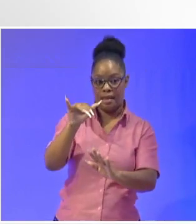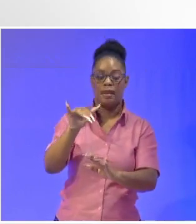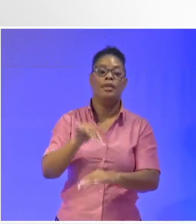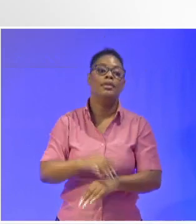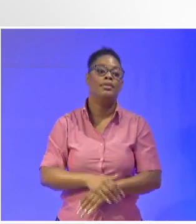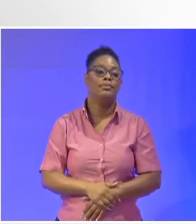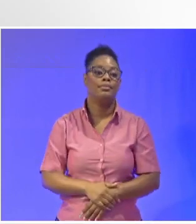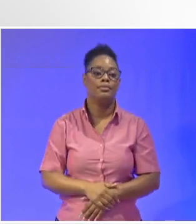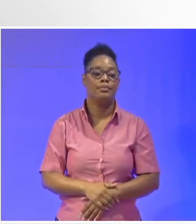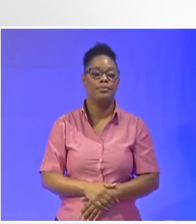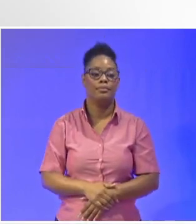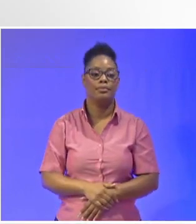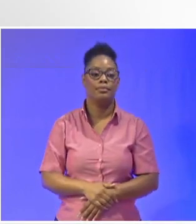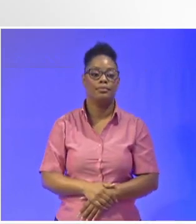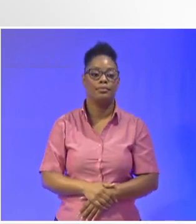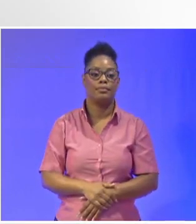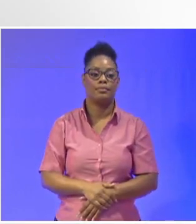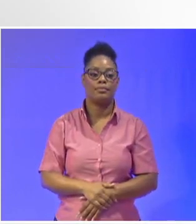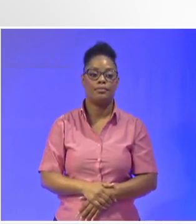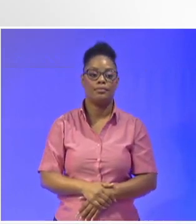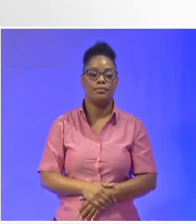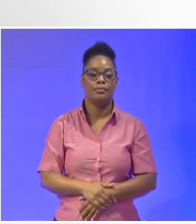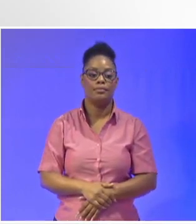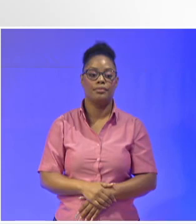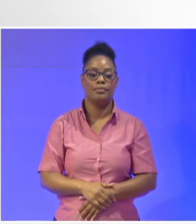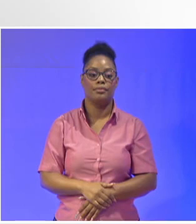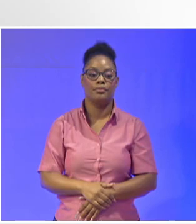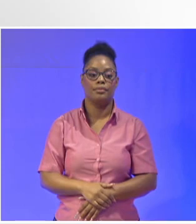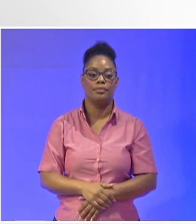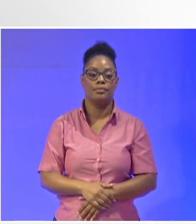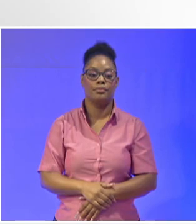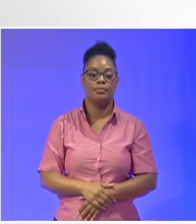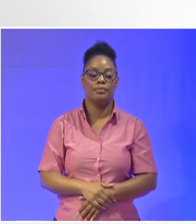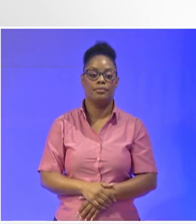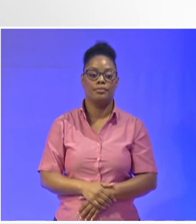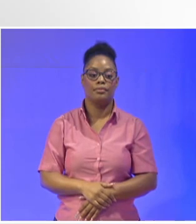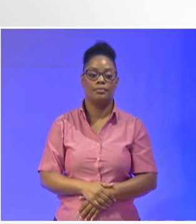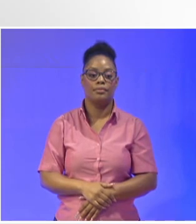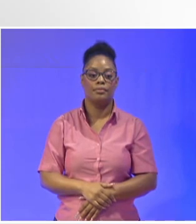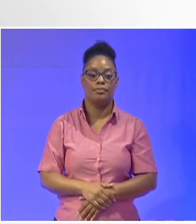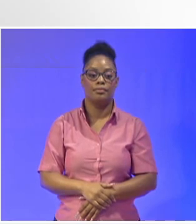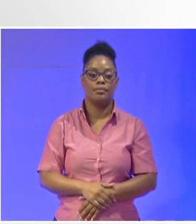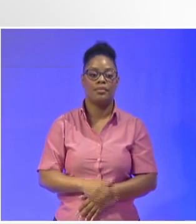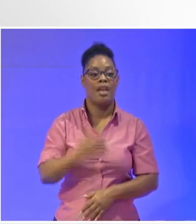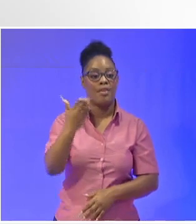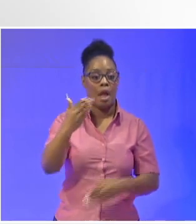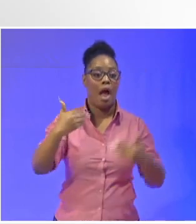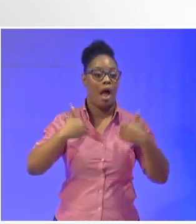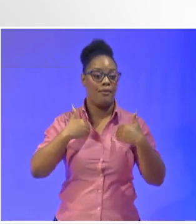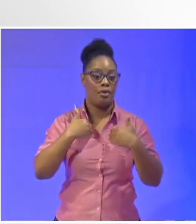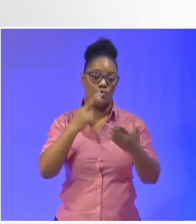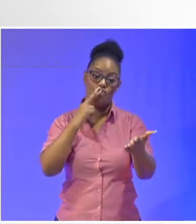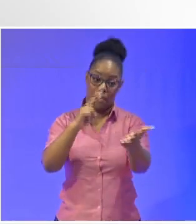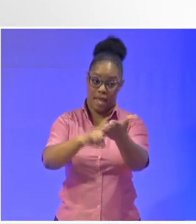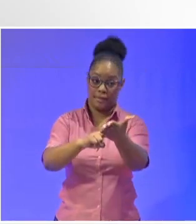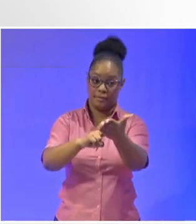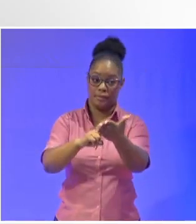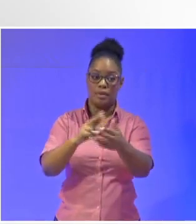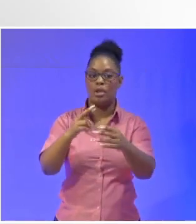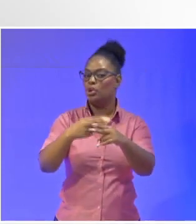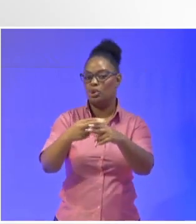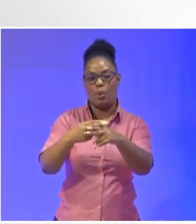country. So in terms of the clinical update, that is my short presentation this